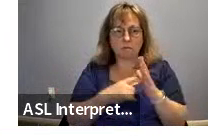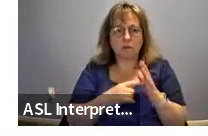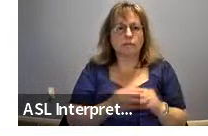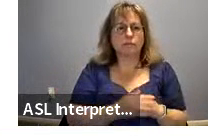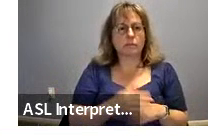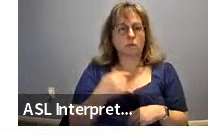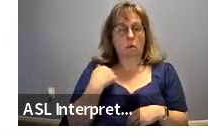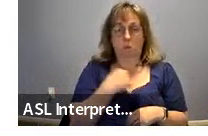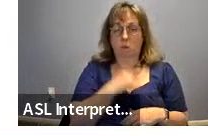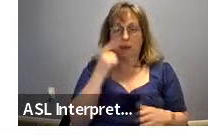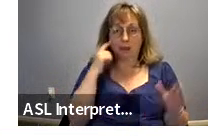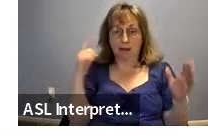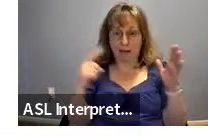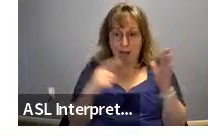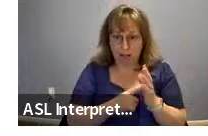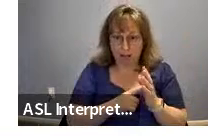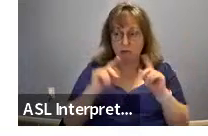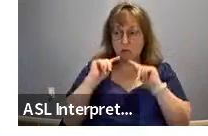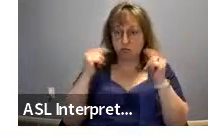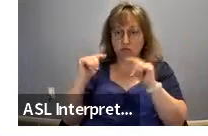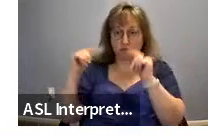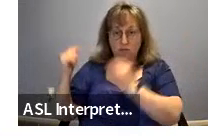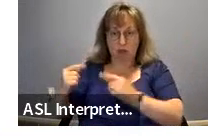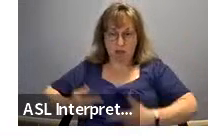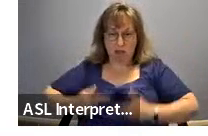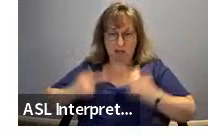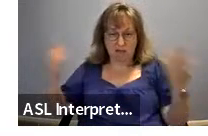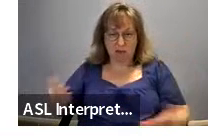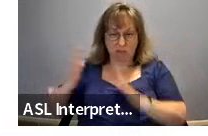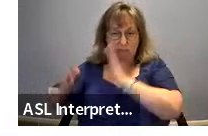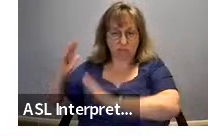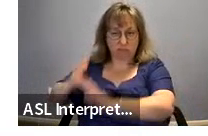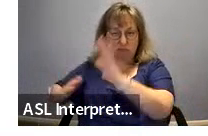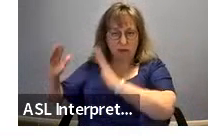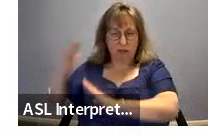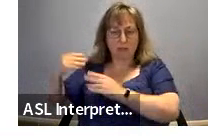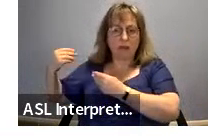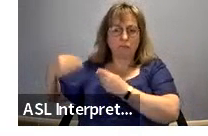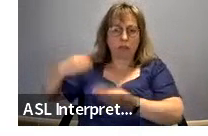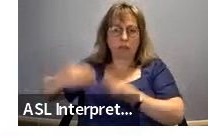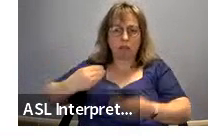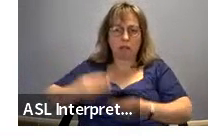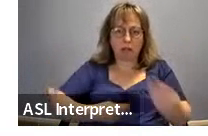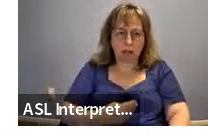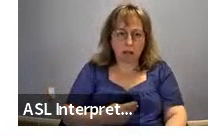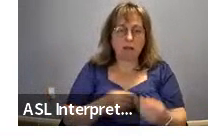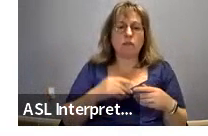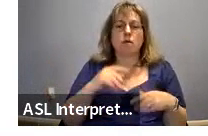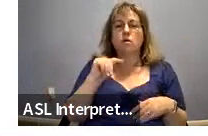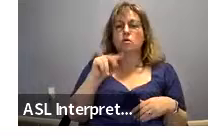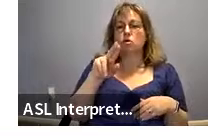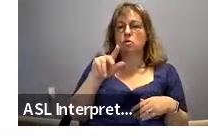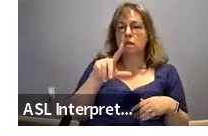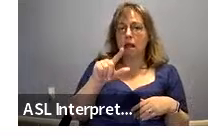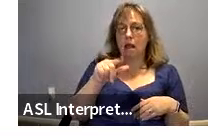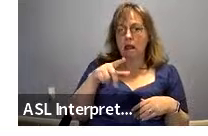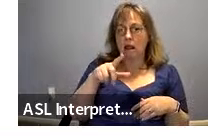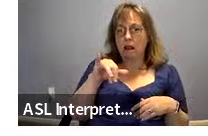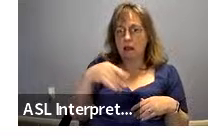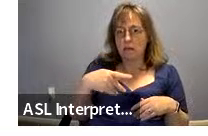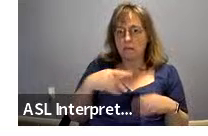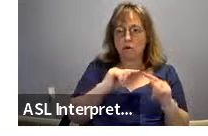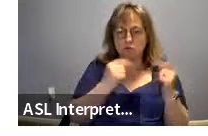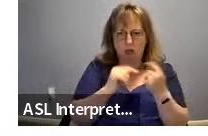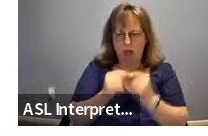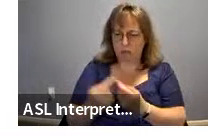Acknowledge the original inhabitants of this place, the Snohomish people and their successors, the Tulalip tribes, who since time immemorial